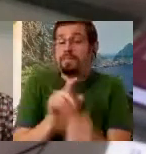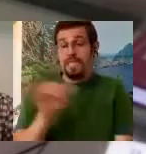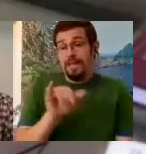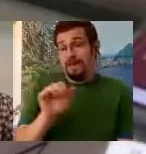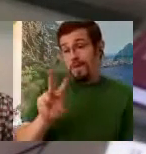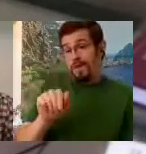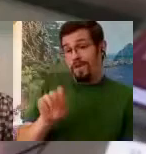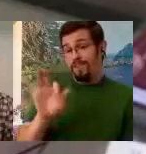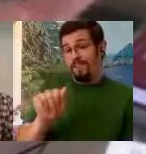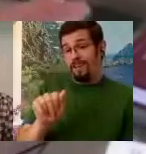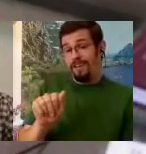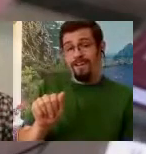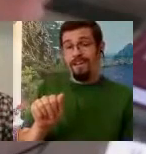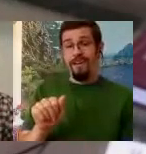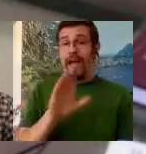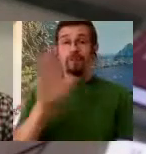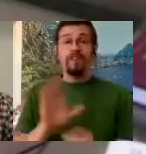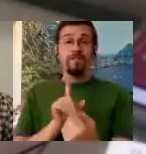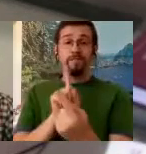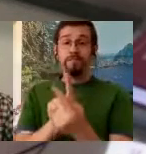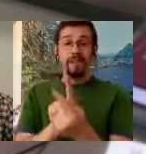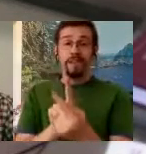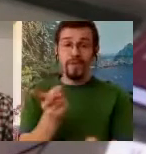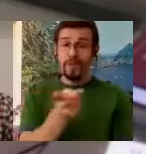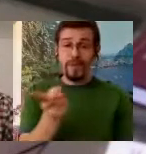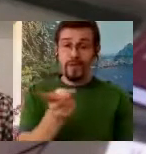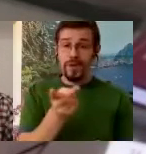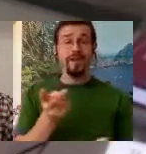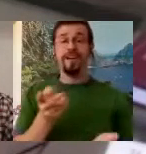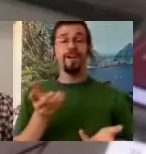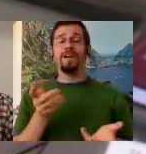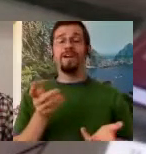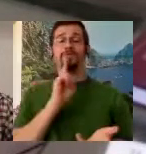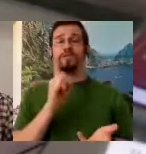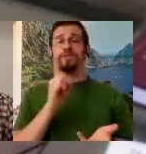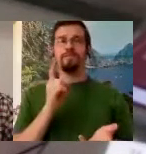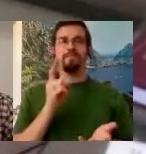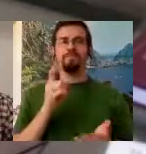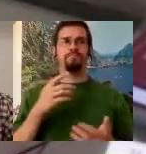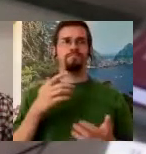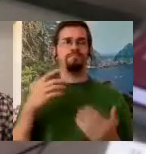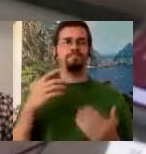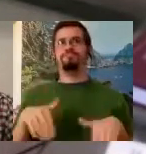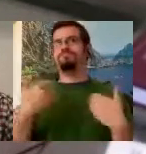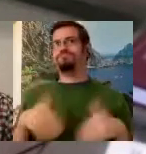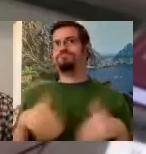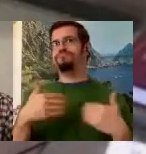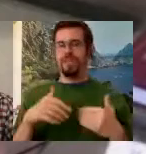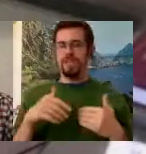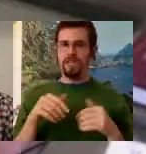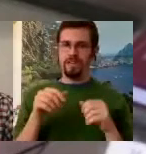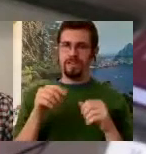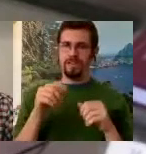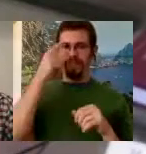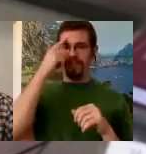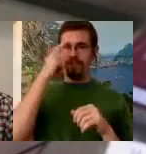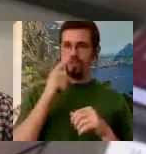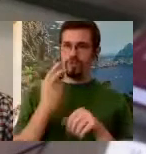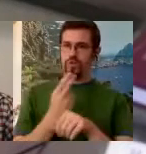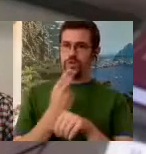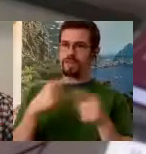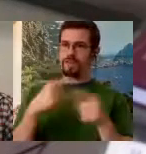I wouldn't know you, Dolly. I just am so grateful to you that you have brought Tunisian Sign Language into writing.